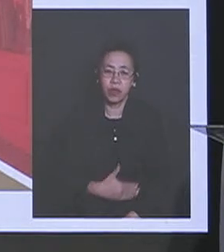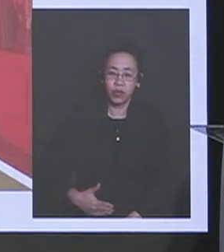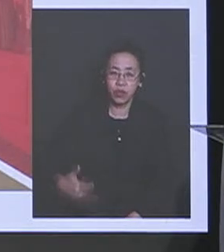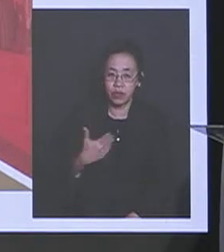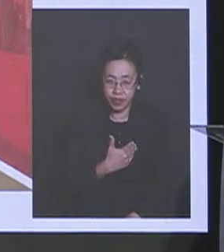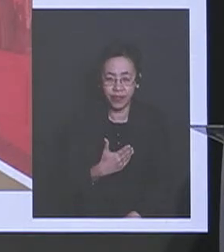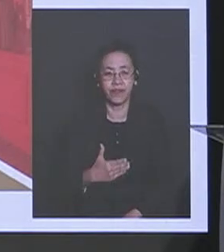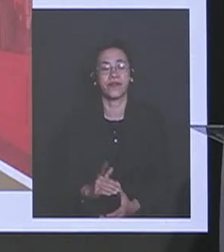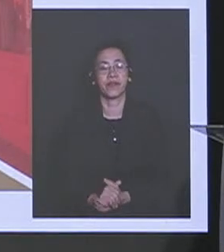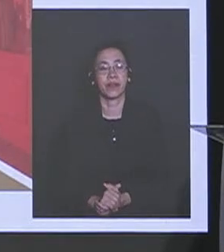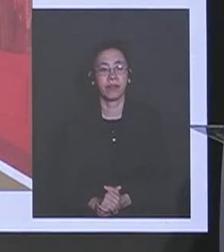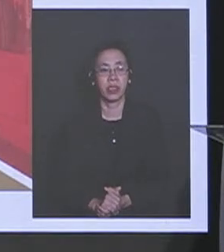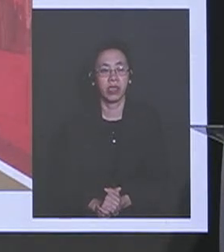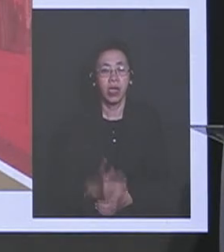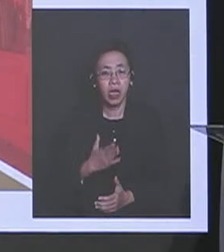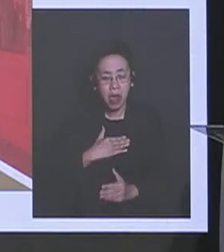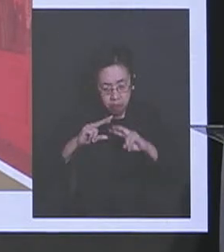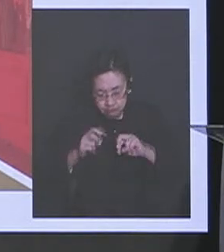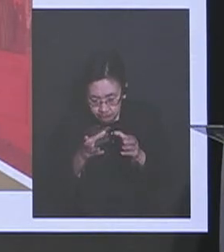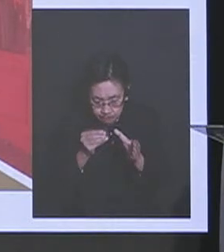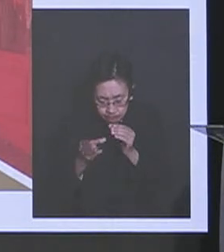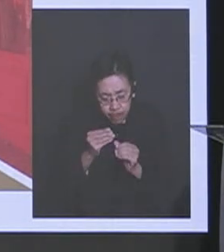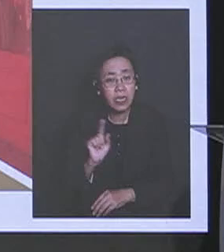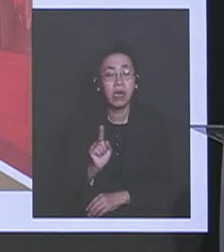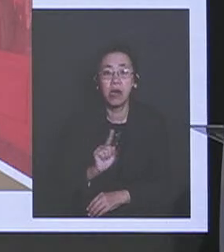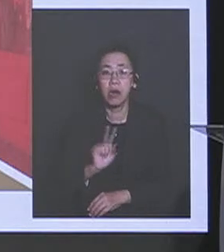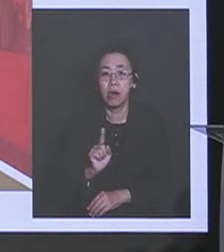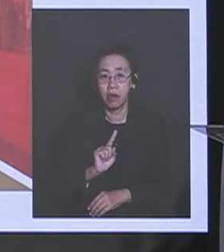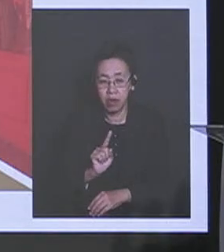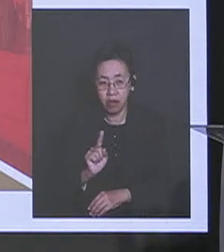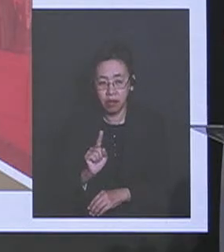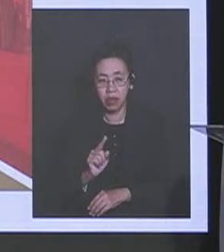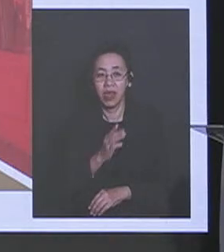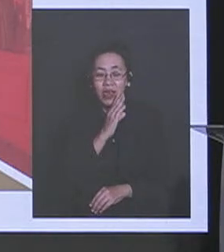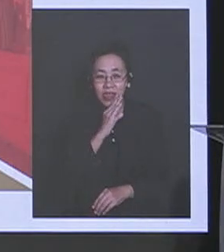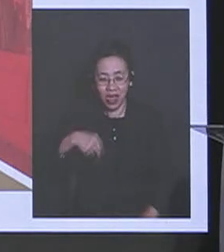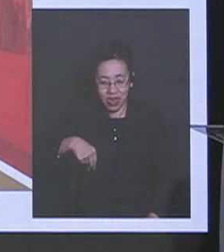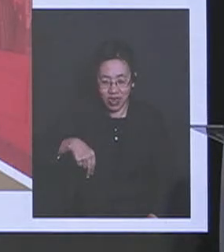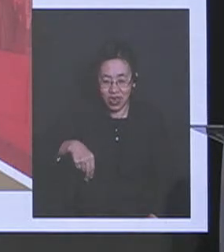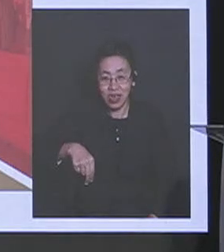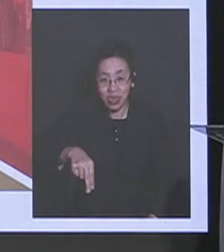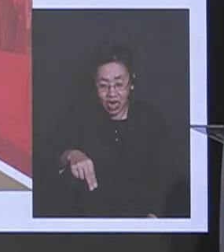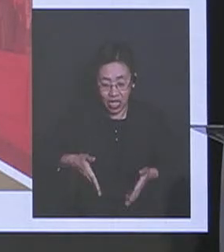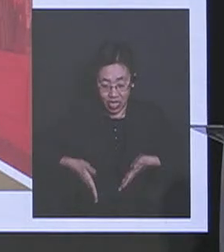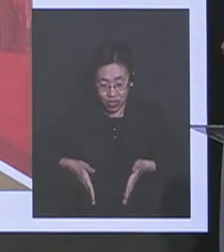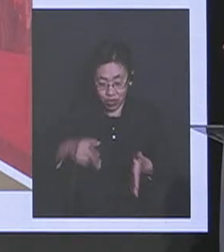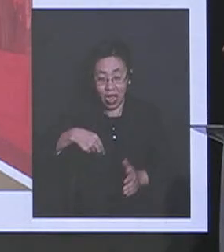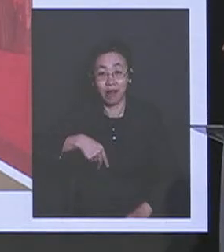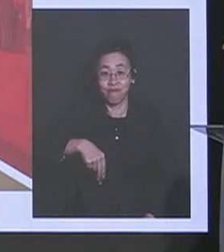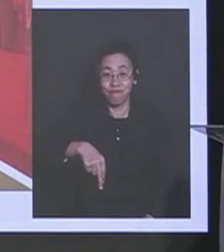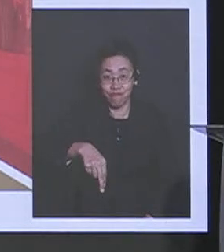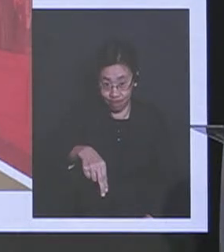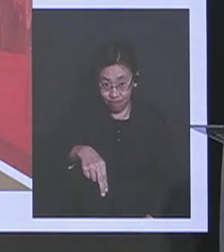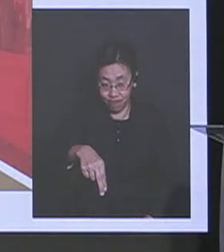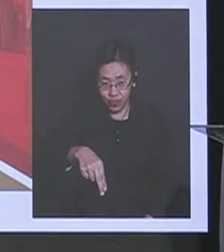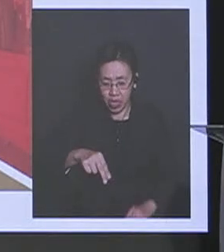importance of the sidewalk as a public space. And we took this sort of all-important perspective of somebody walking down the